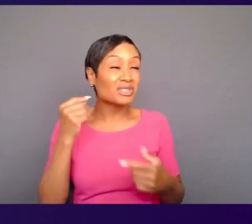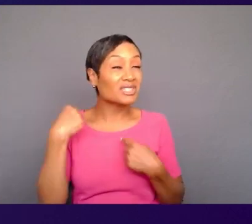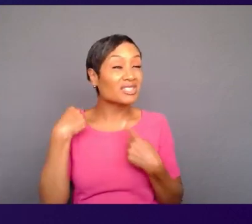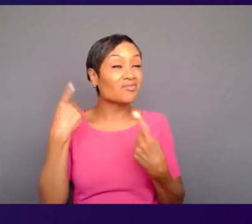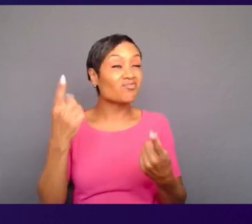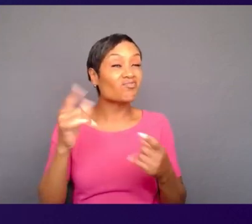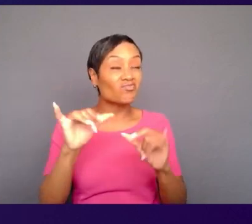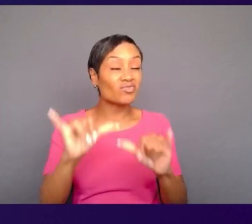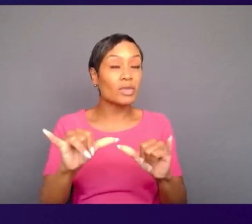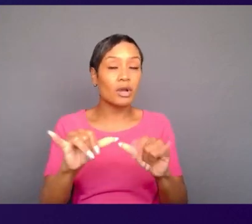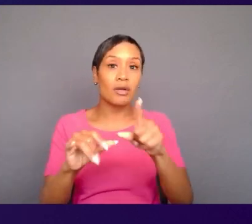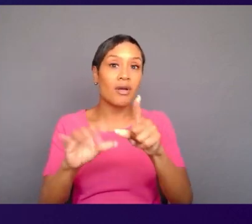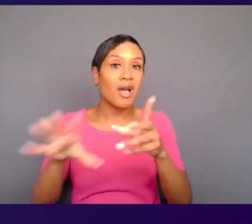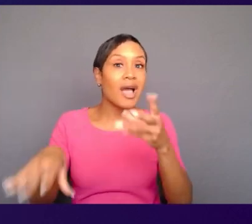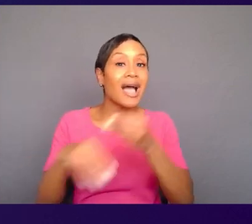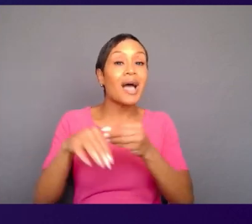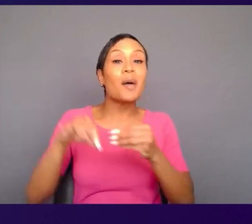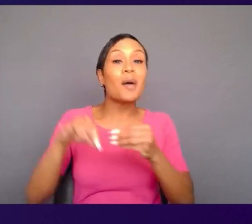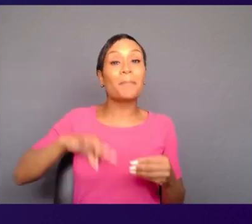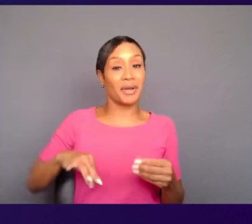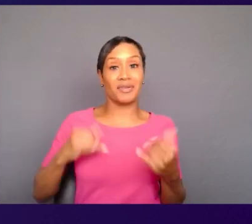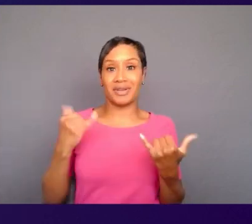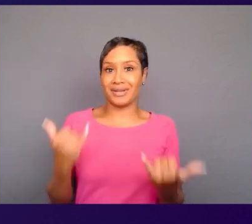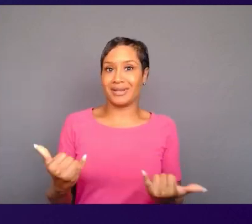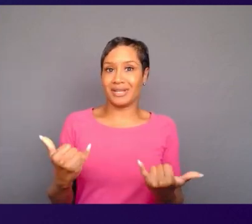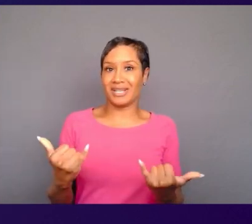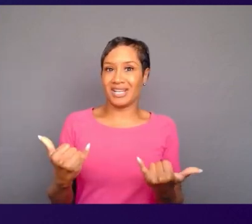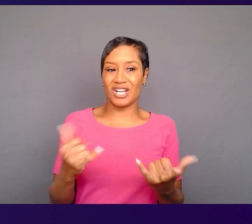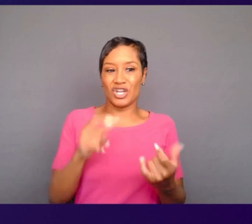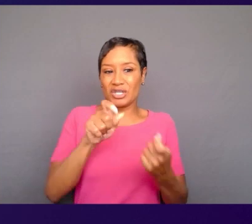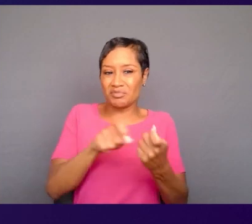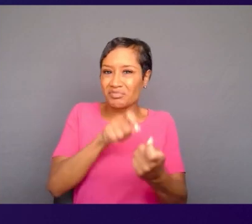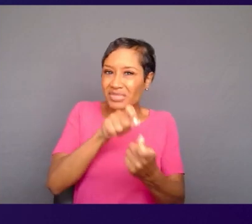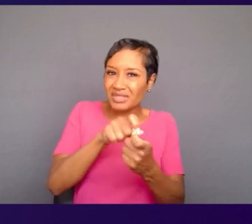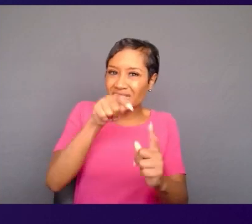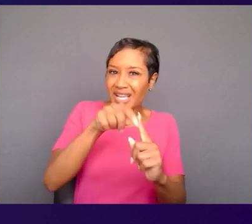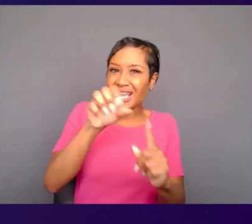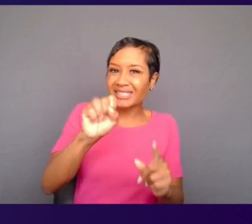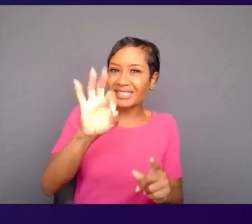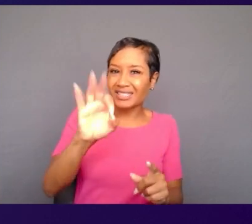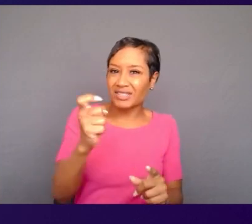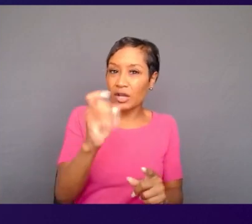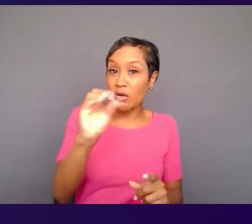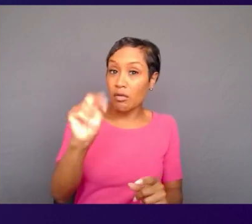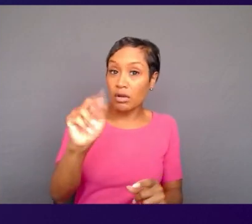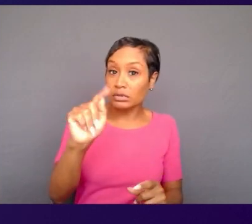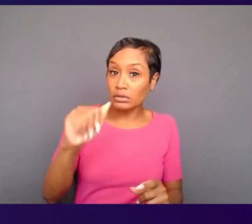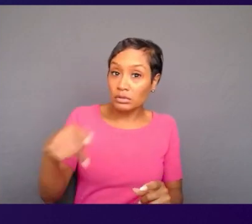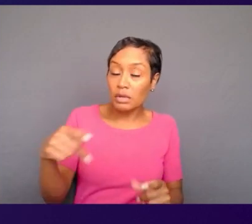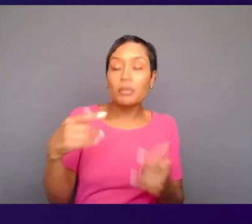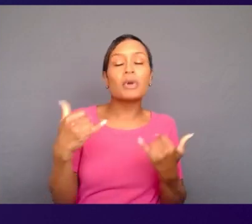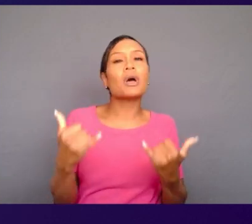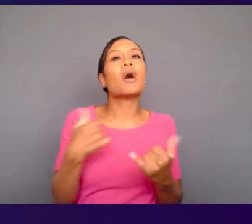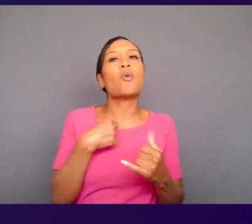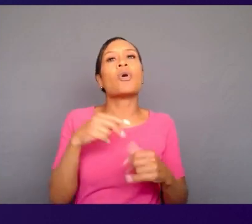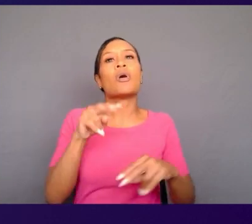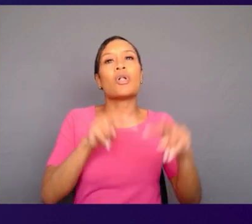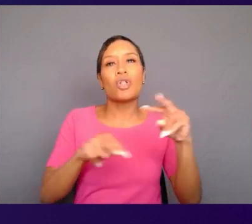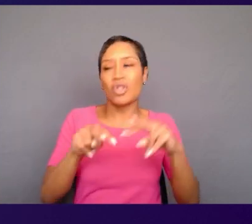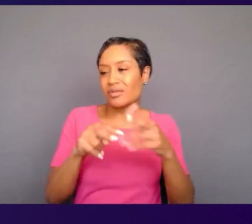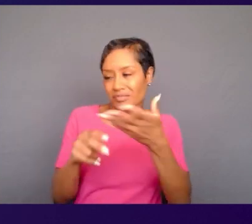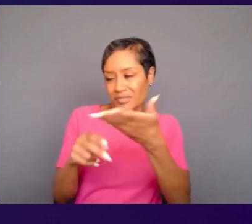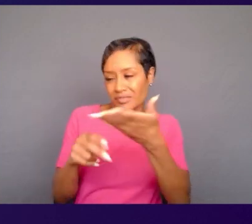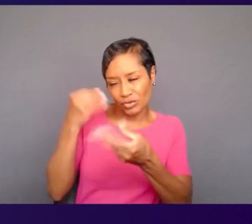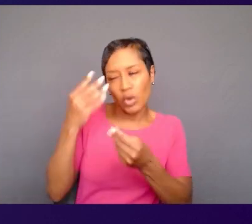But the added benefit for us now that that data is specifically in FSx ONTAP is we're starting to look at like I mentioned, the